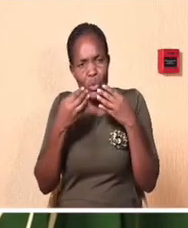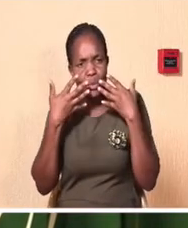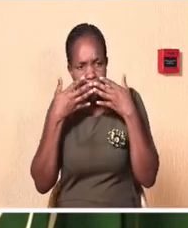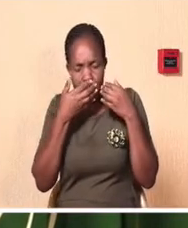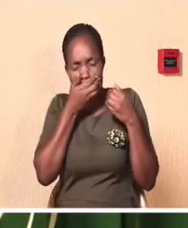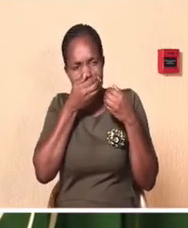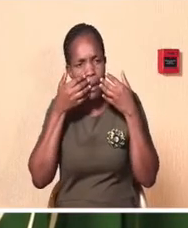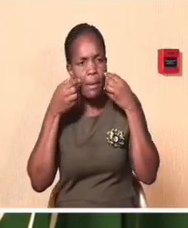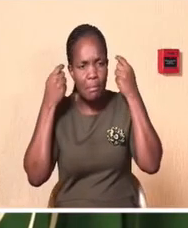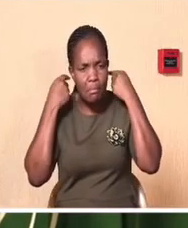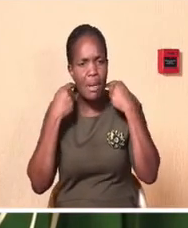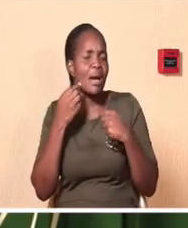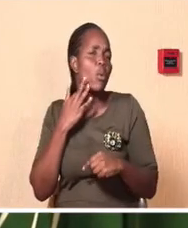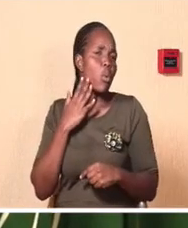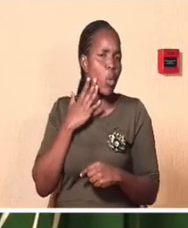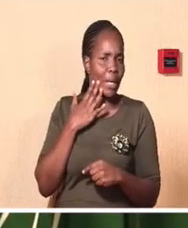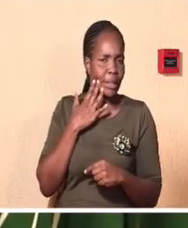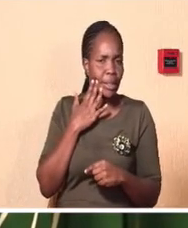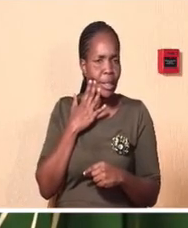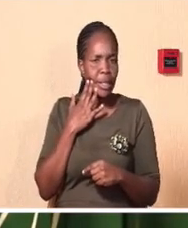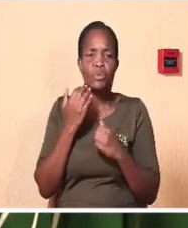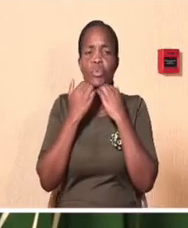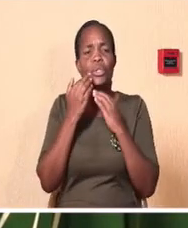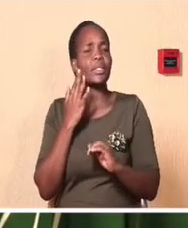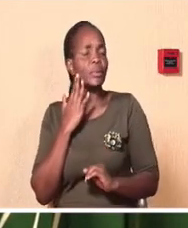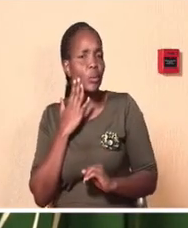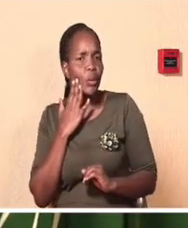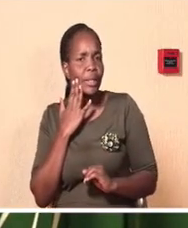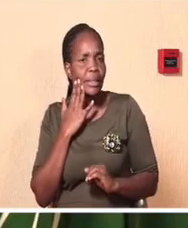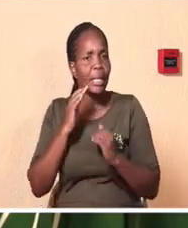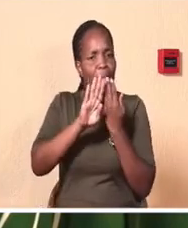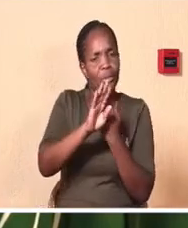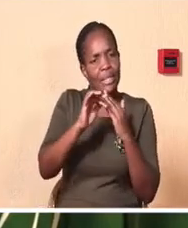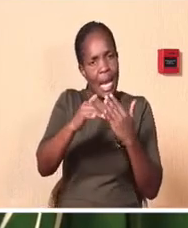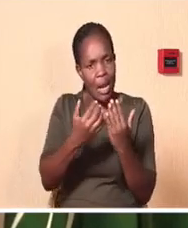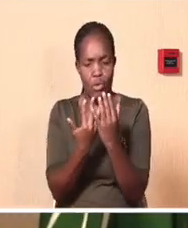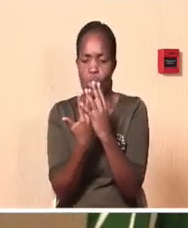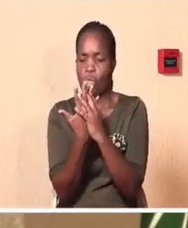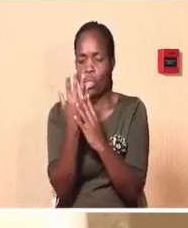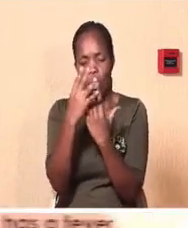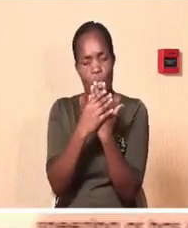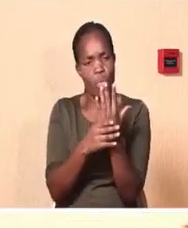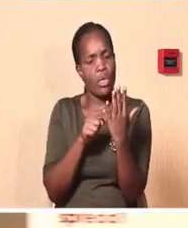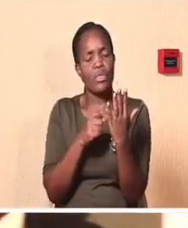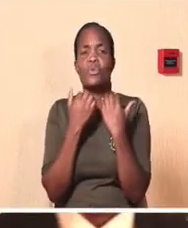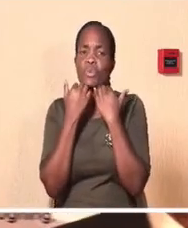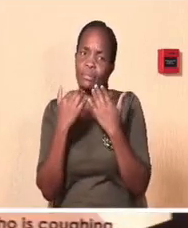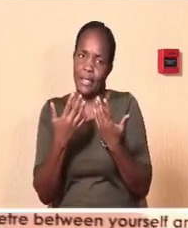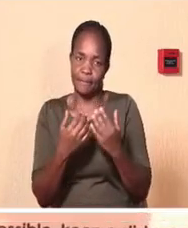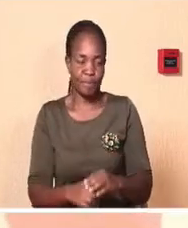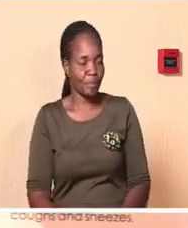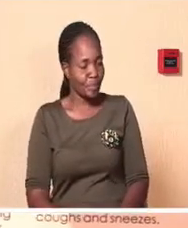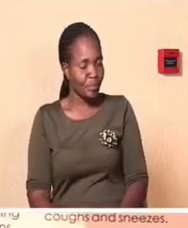so on, or is it sort of mandatory to really protect oneself? Thank you. Thank you very much. This is a